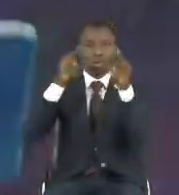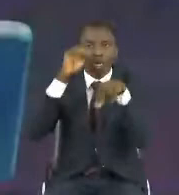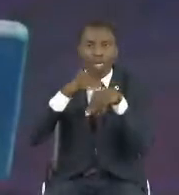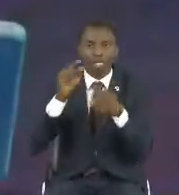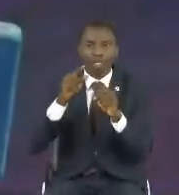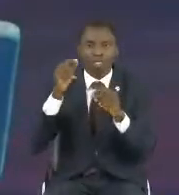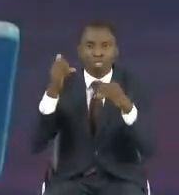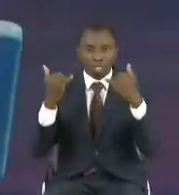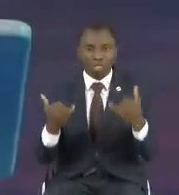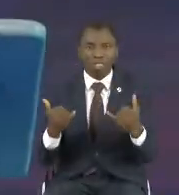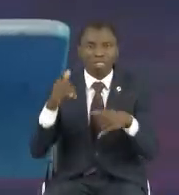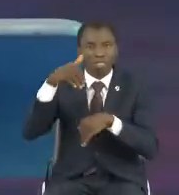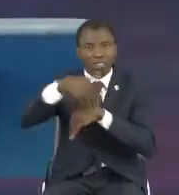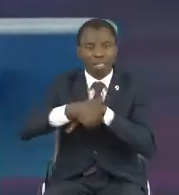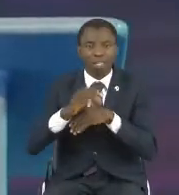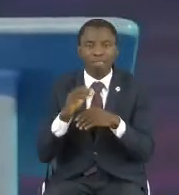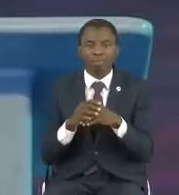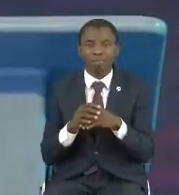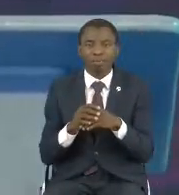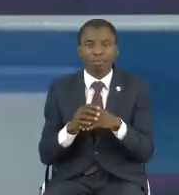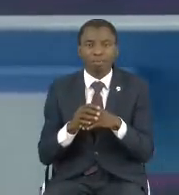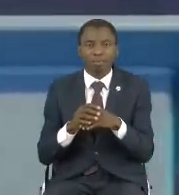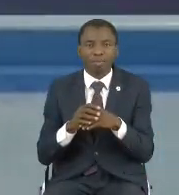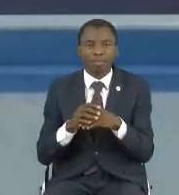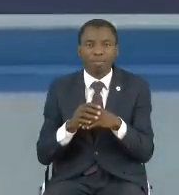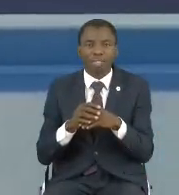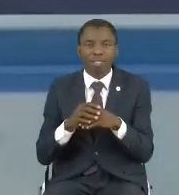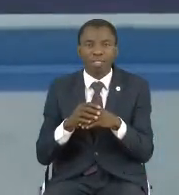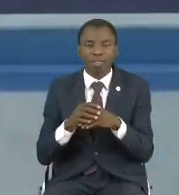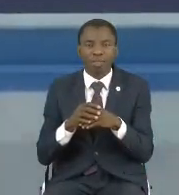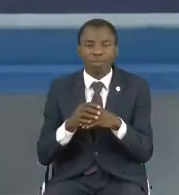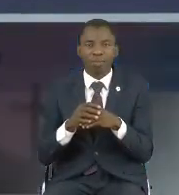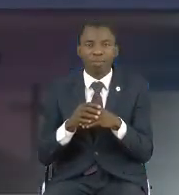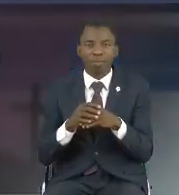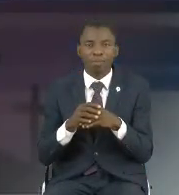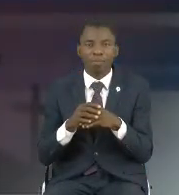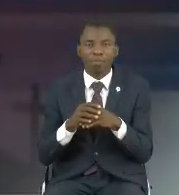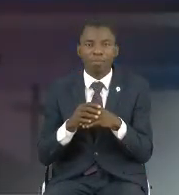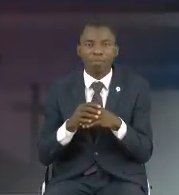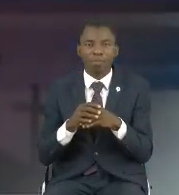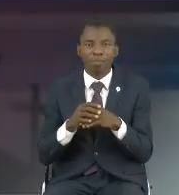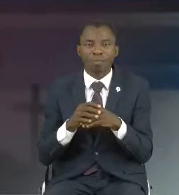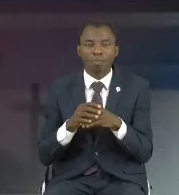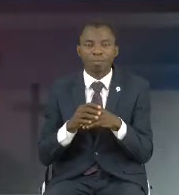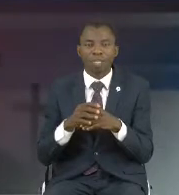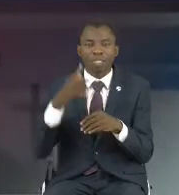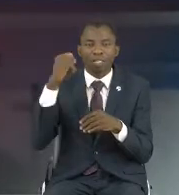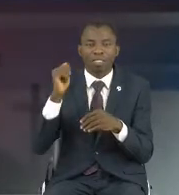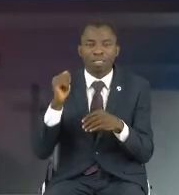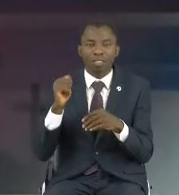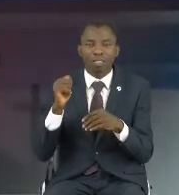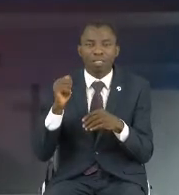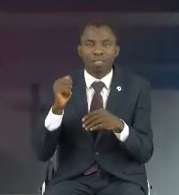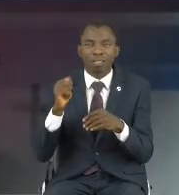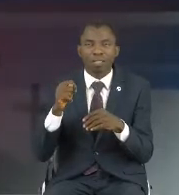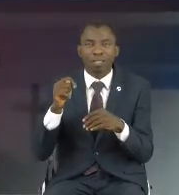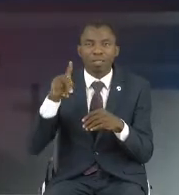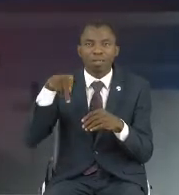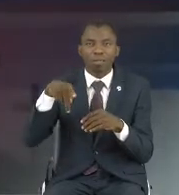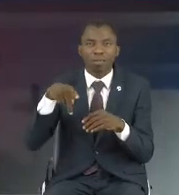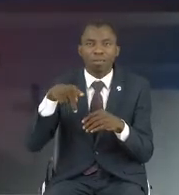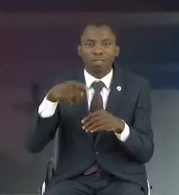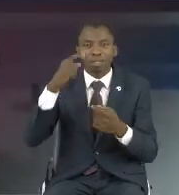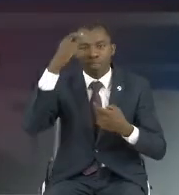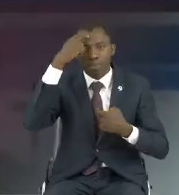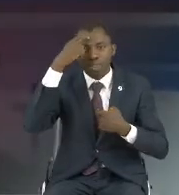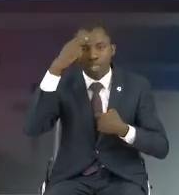the plague of retribution under the curse. The plague,